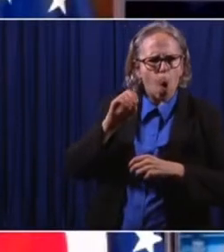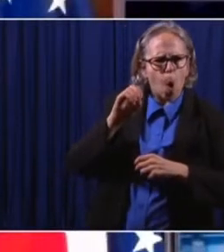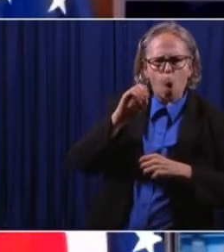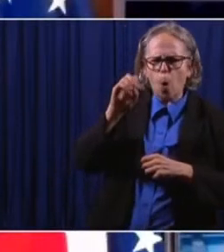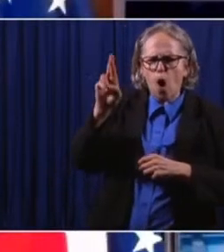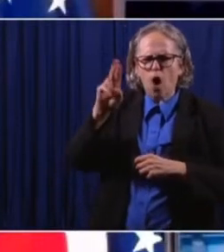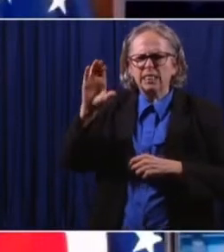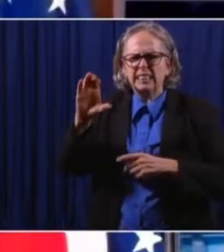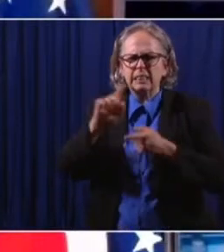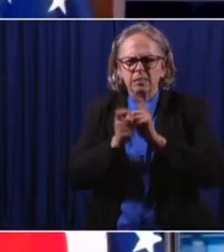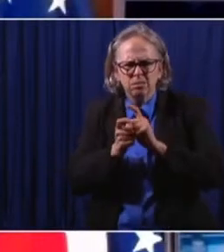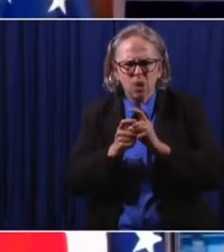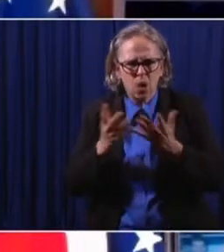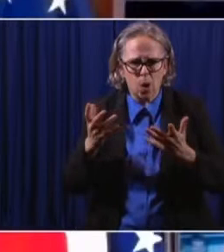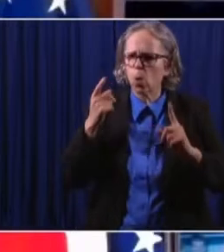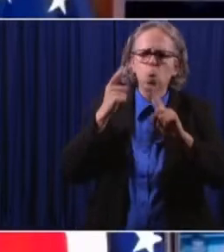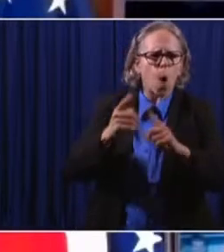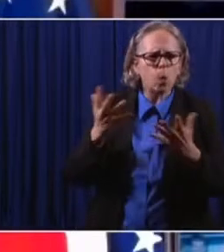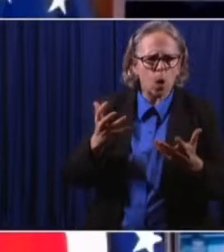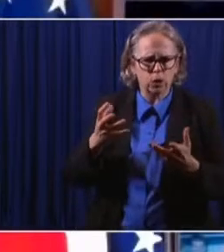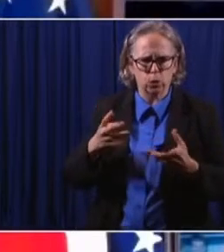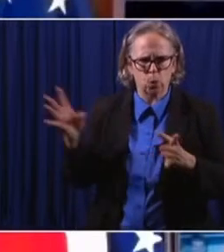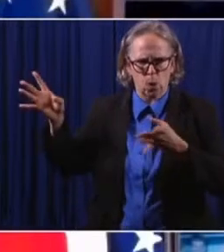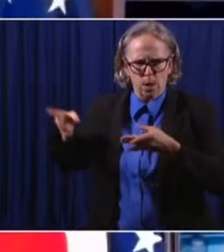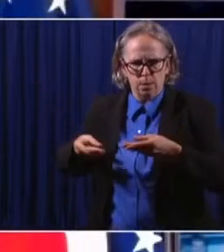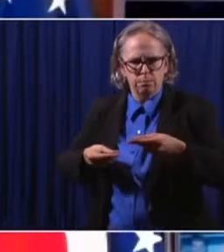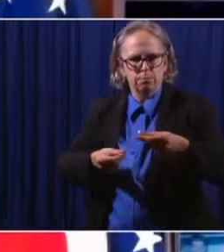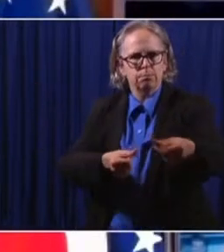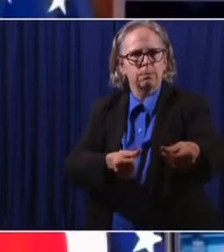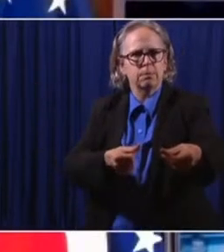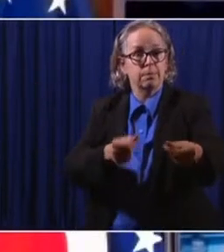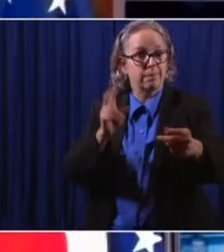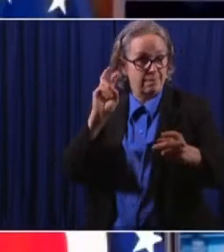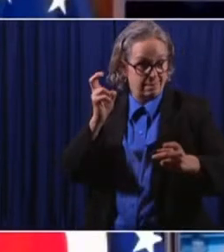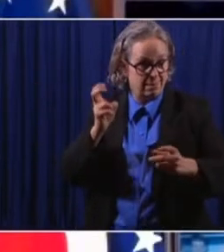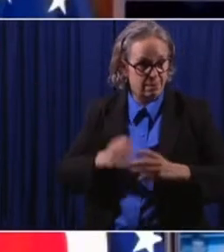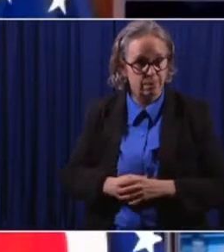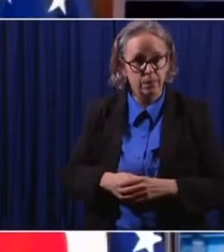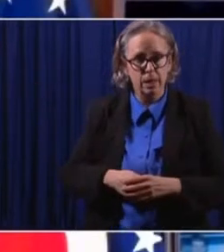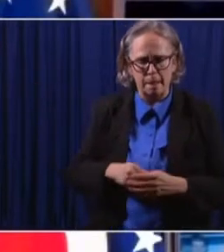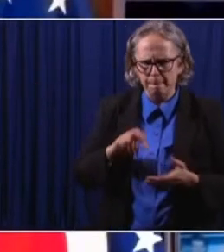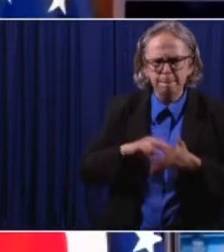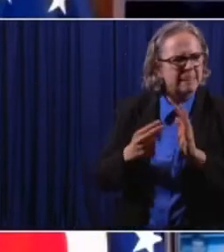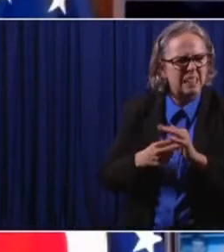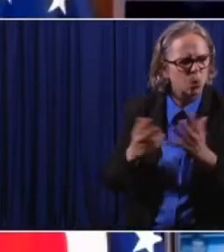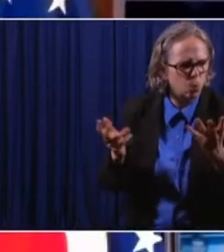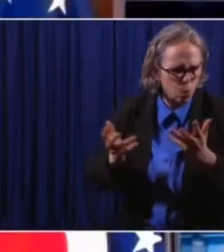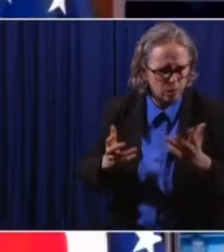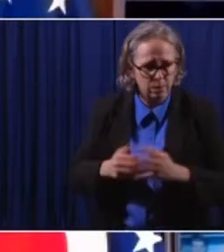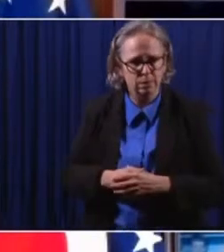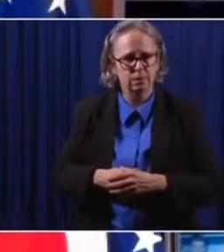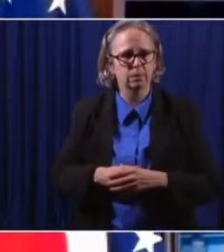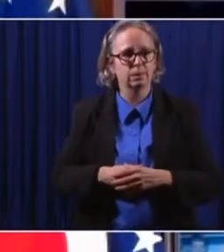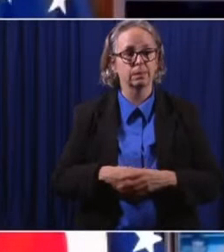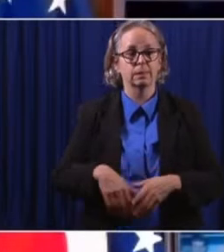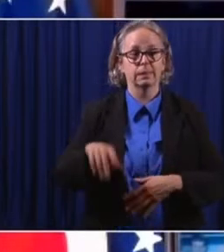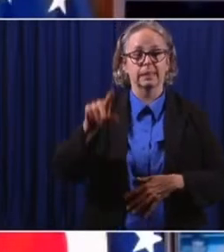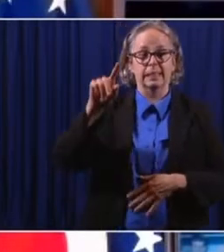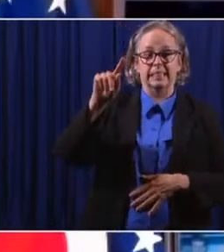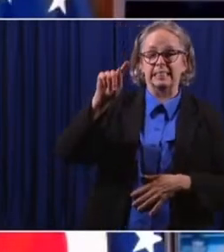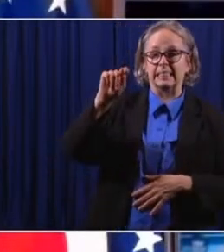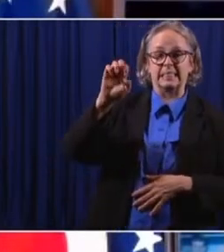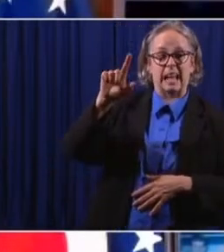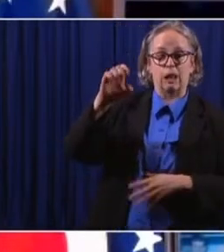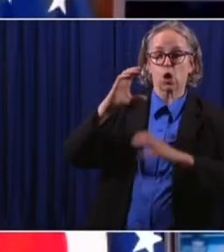it. And this research idea came from the telecommunications industry itself, because in many cases